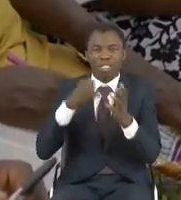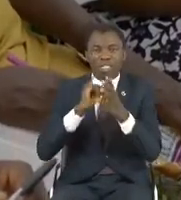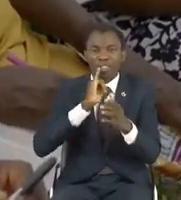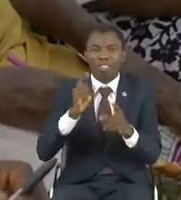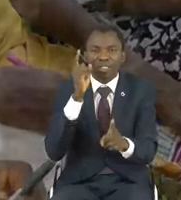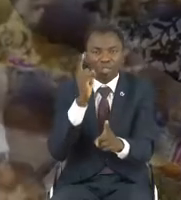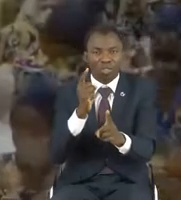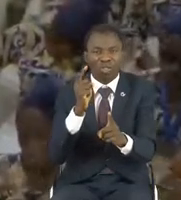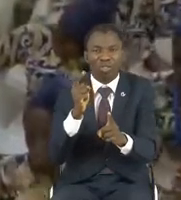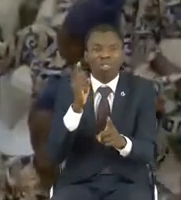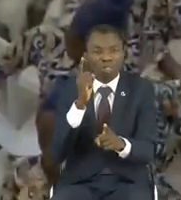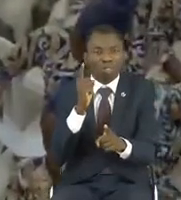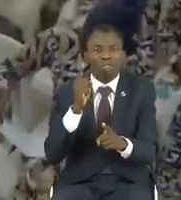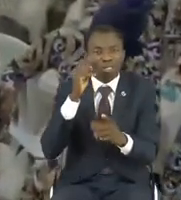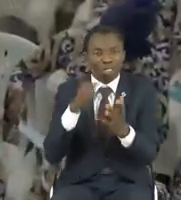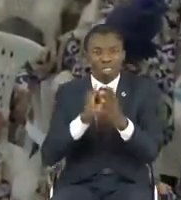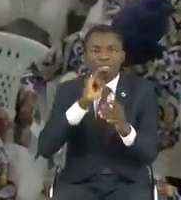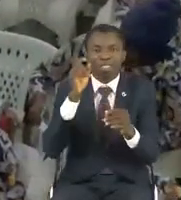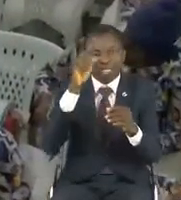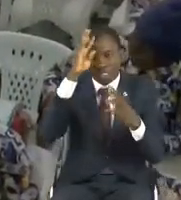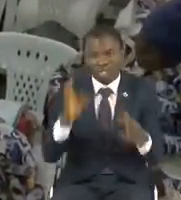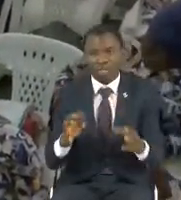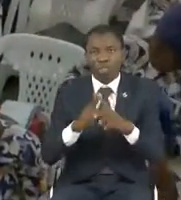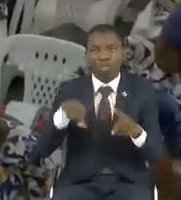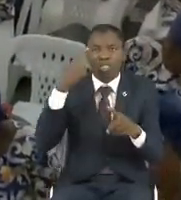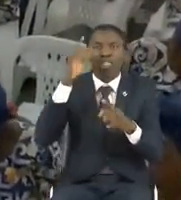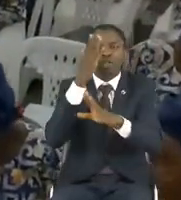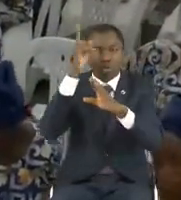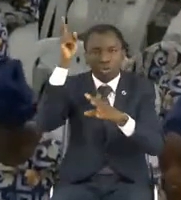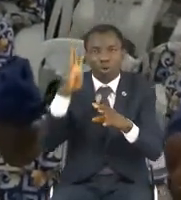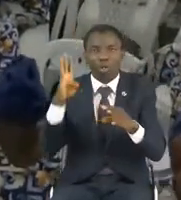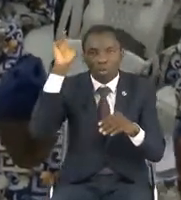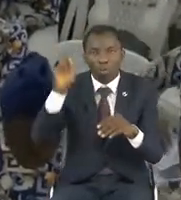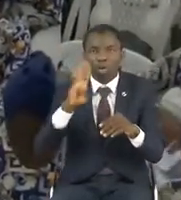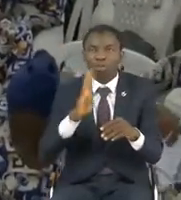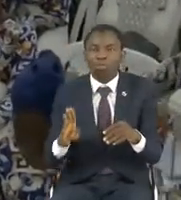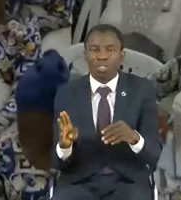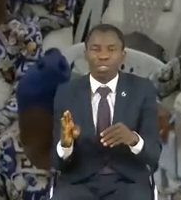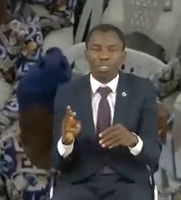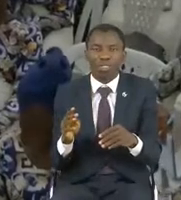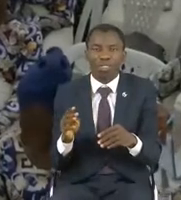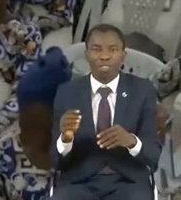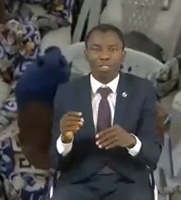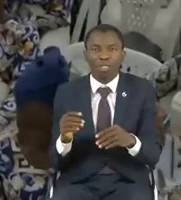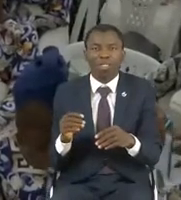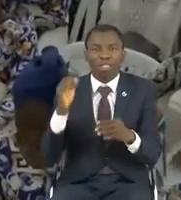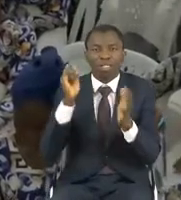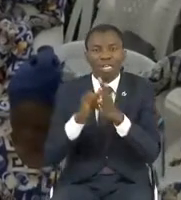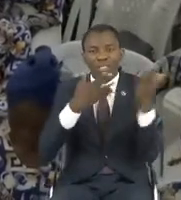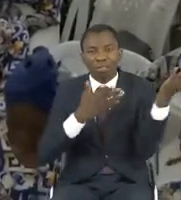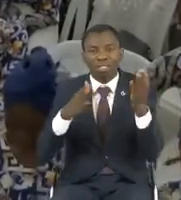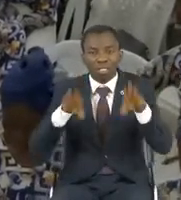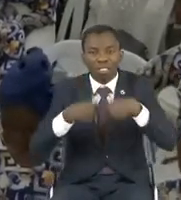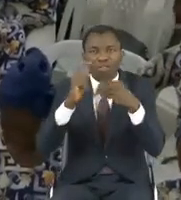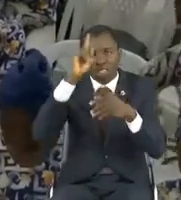be number one in my life. Give me a good amen. Yes. A decision that says, Christ,